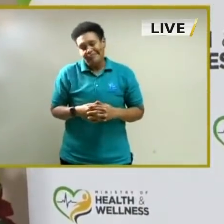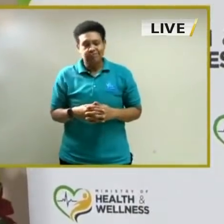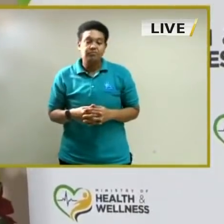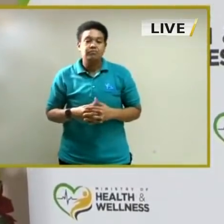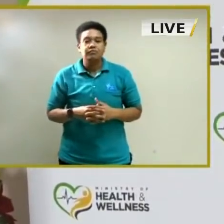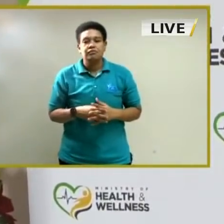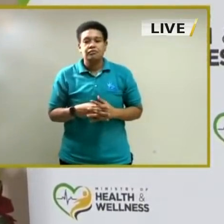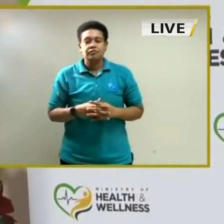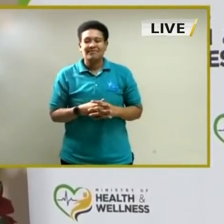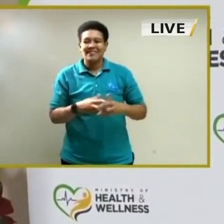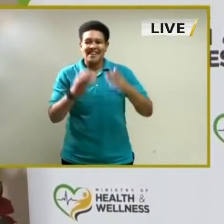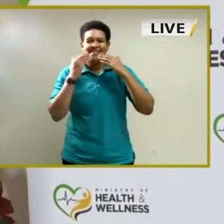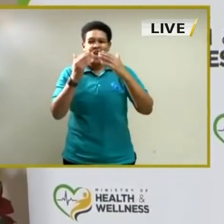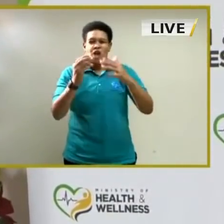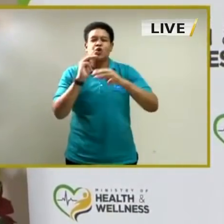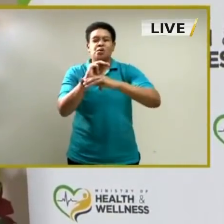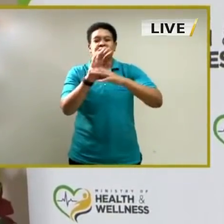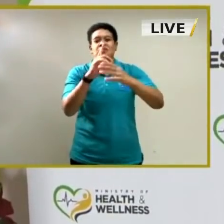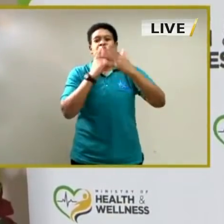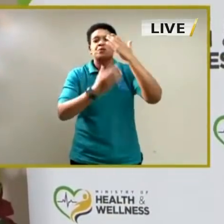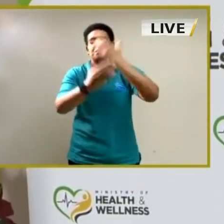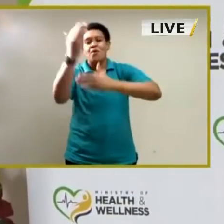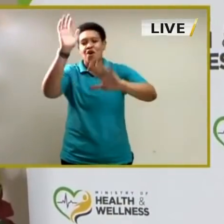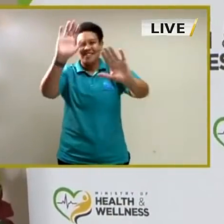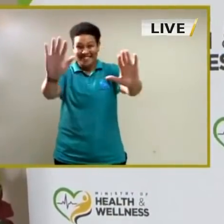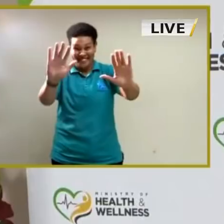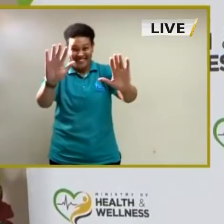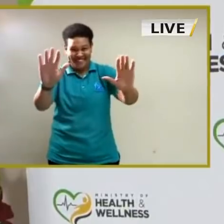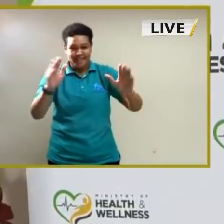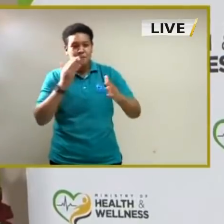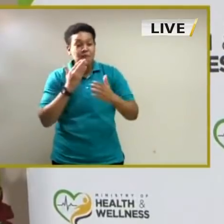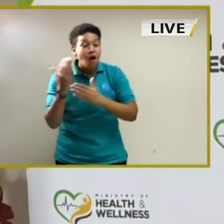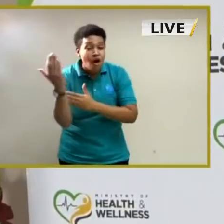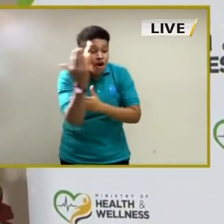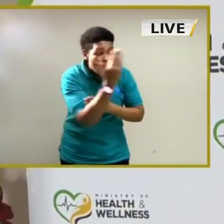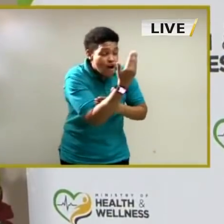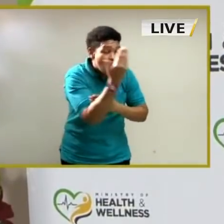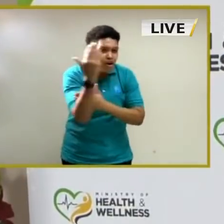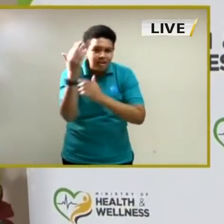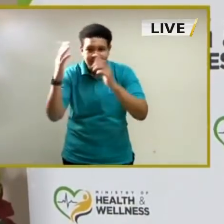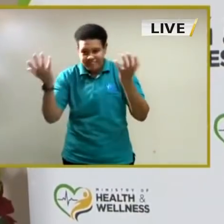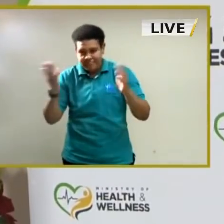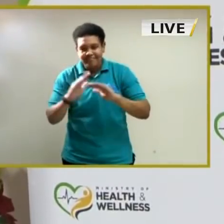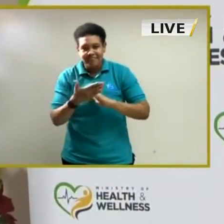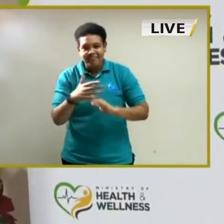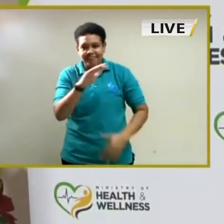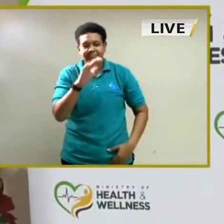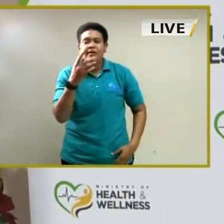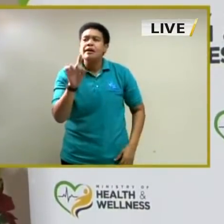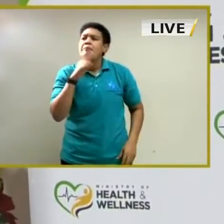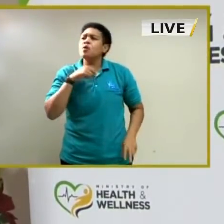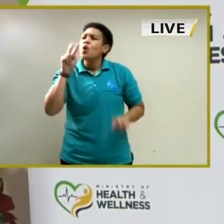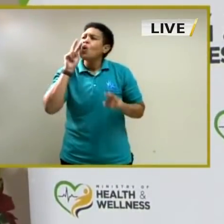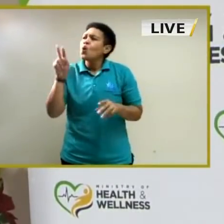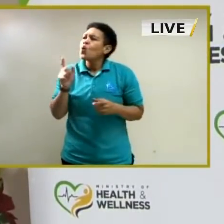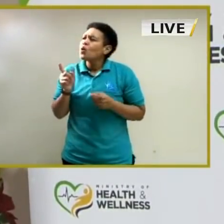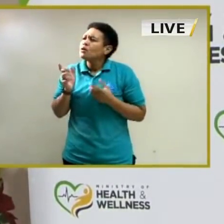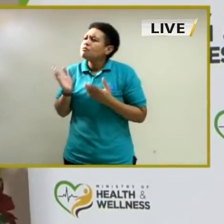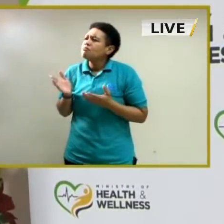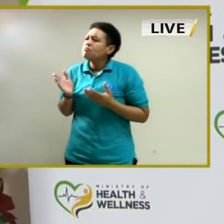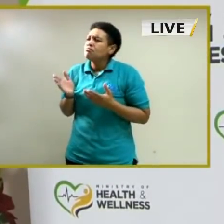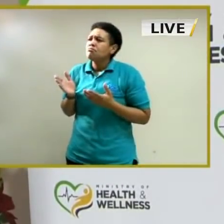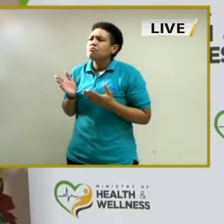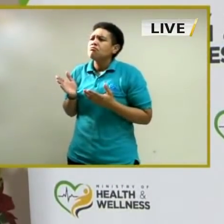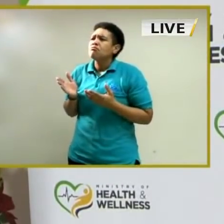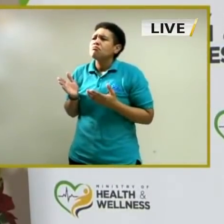Thank you, Minister. Good morning, everyone. So today we'll look at the